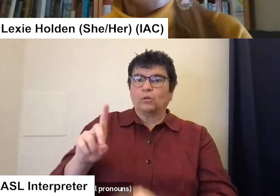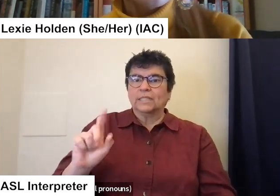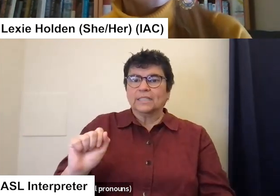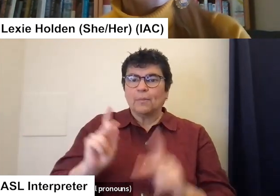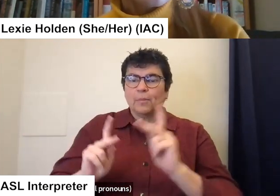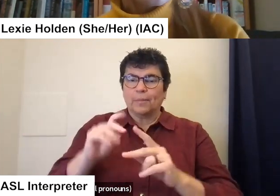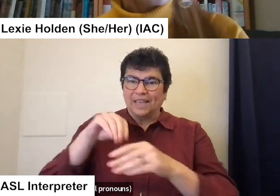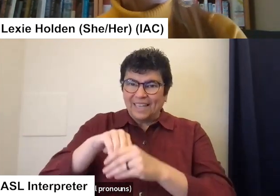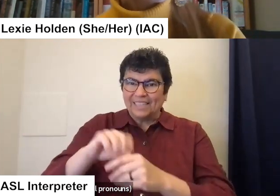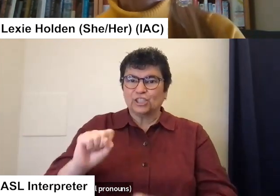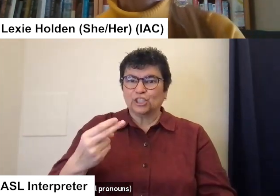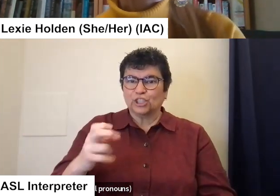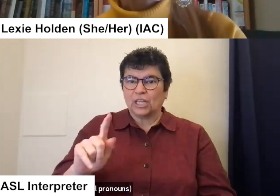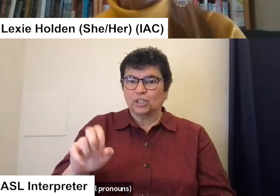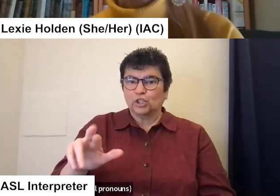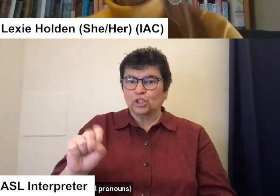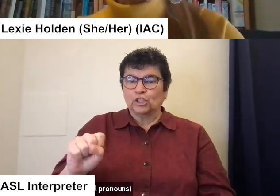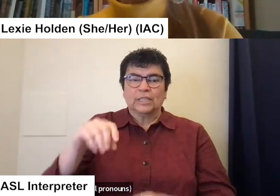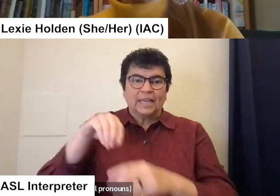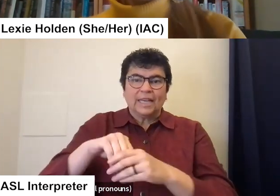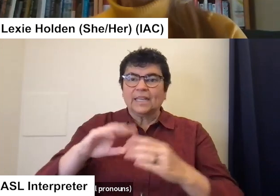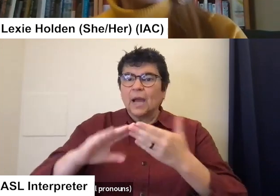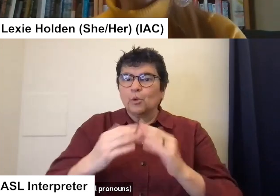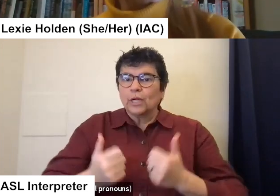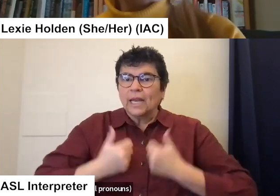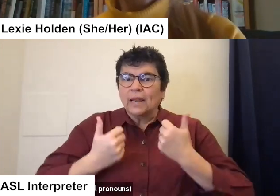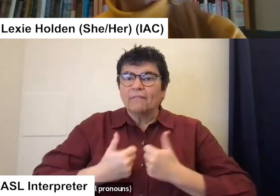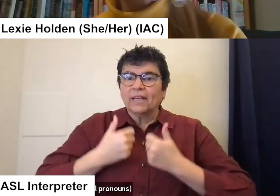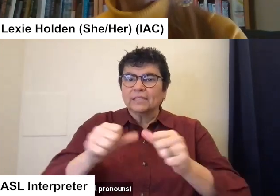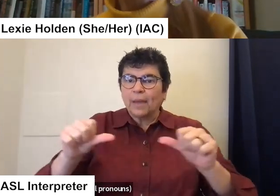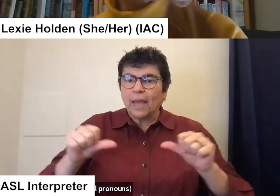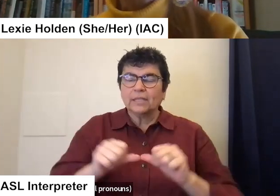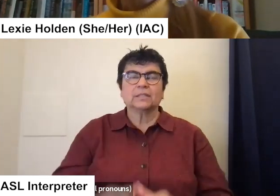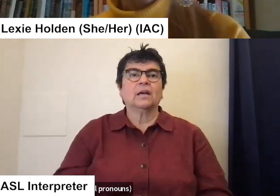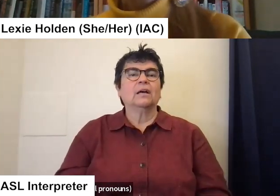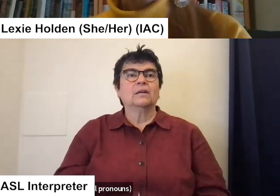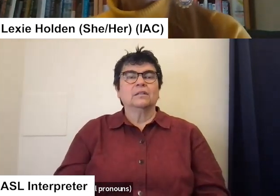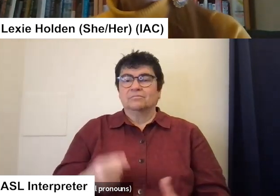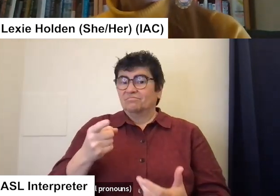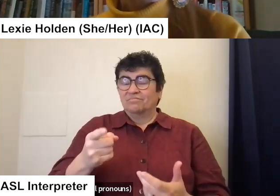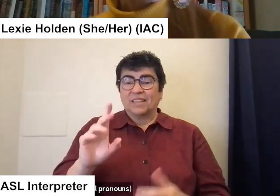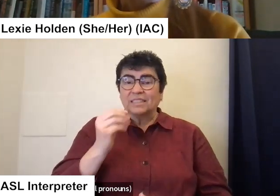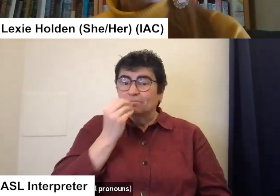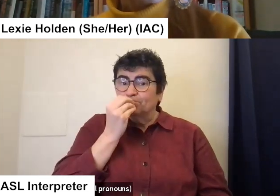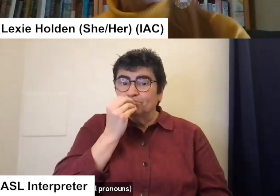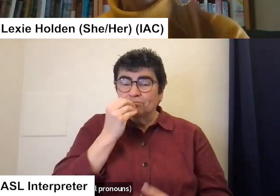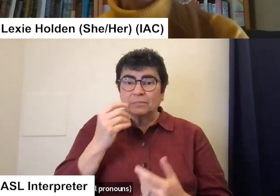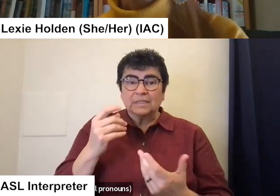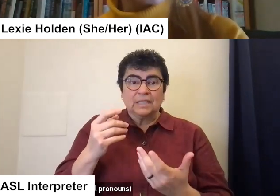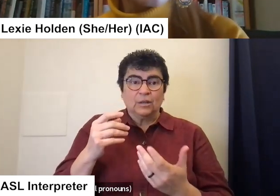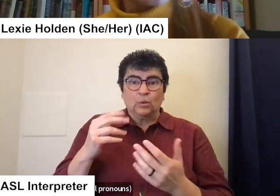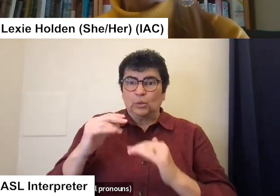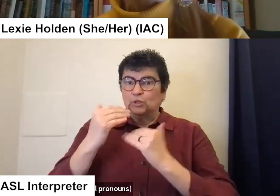in shelters and in community living spaces, and their dietary needs were not being